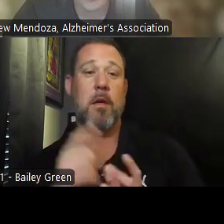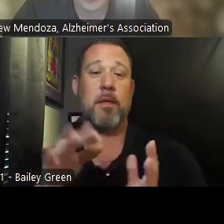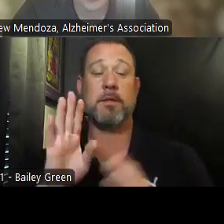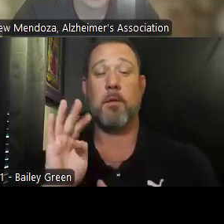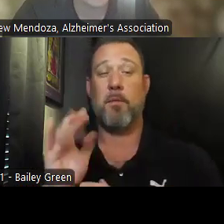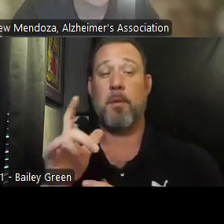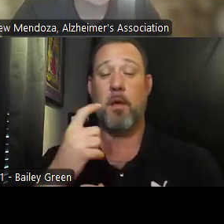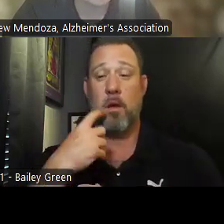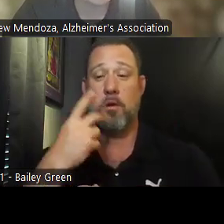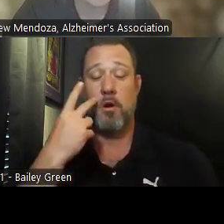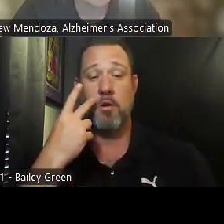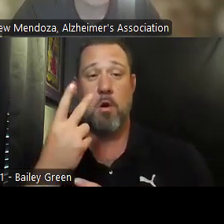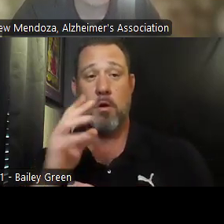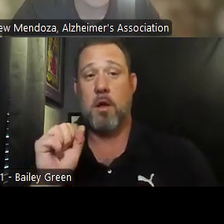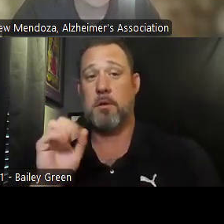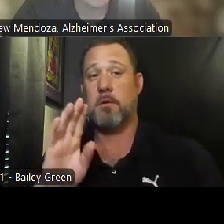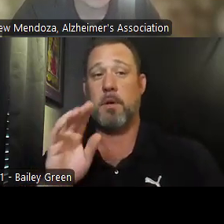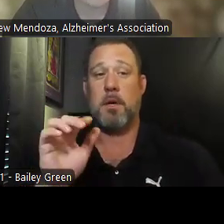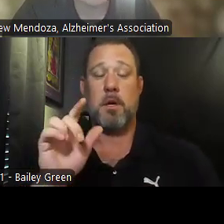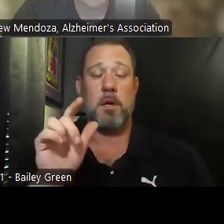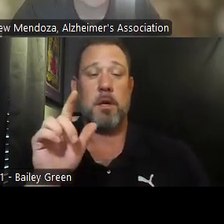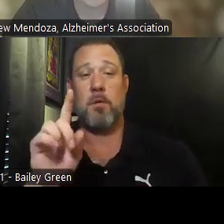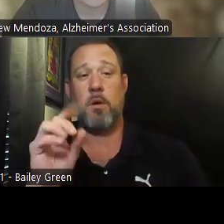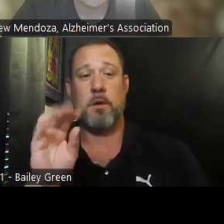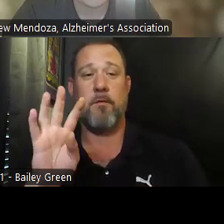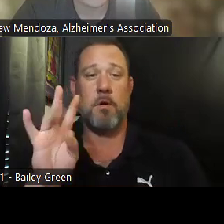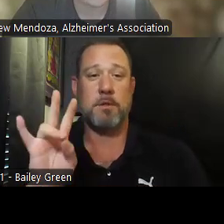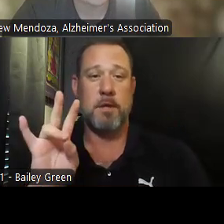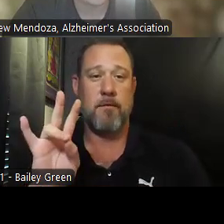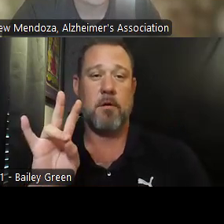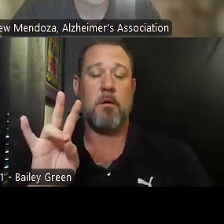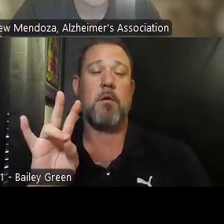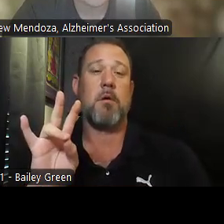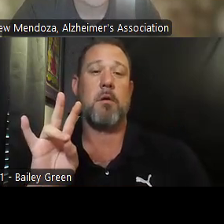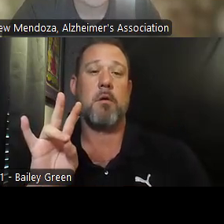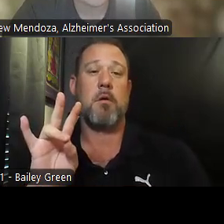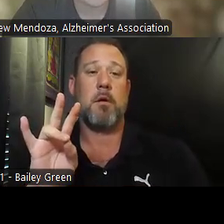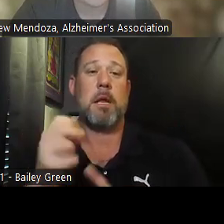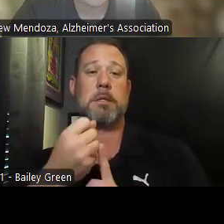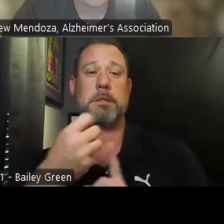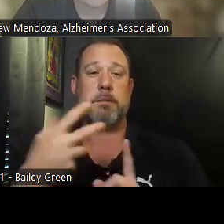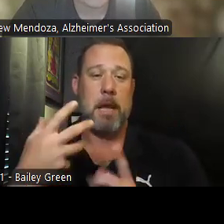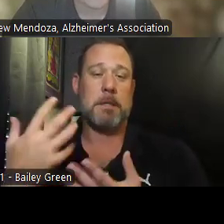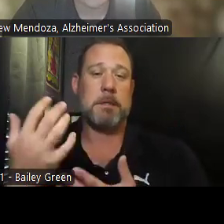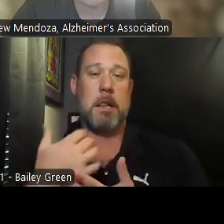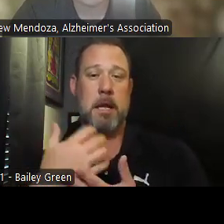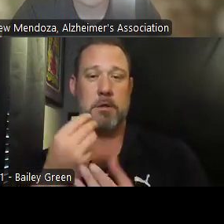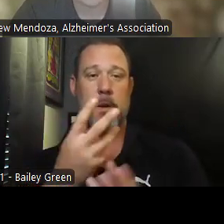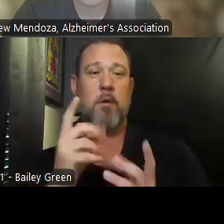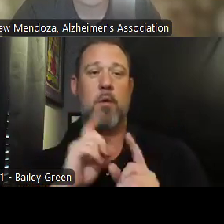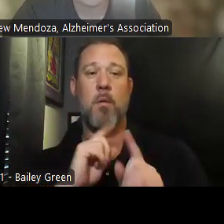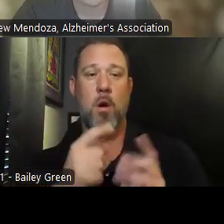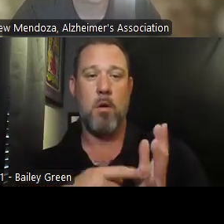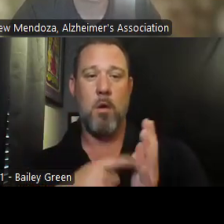just watching. SB 1047 by Senator Nilo expands the data collection and reporting requirement